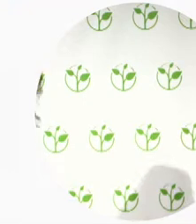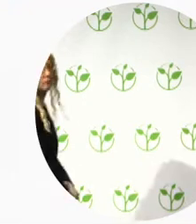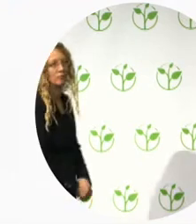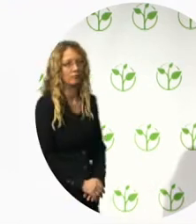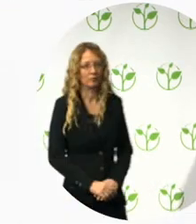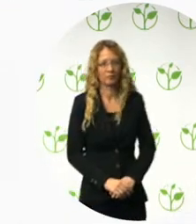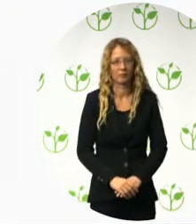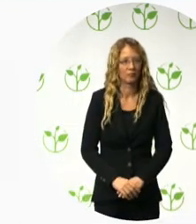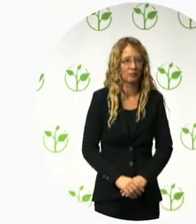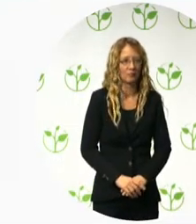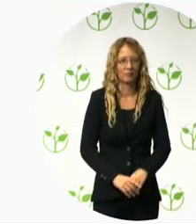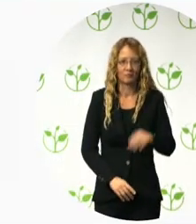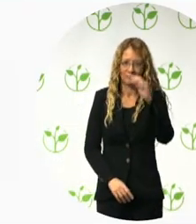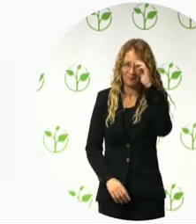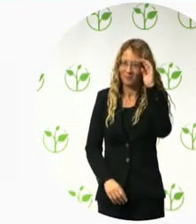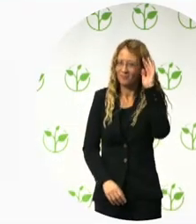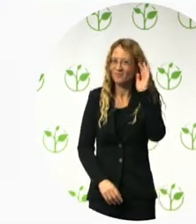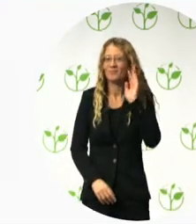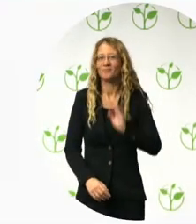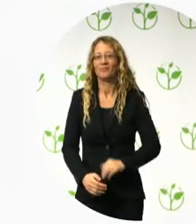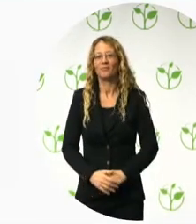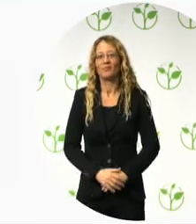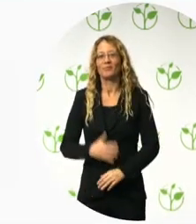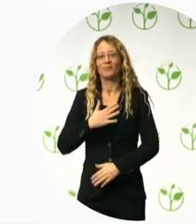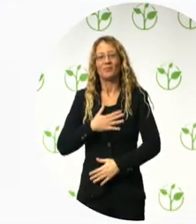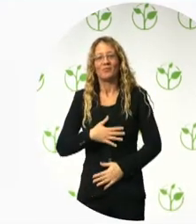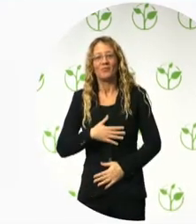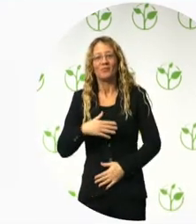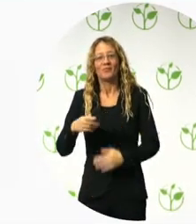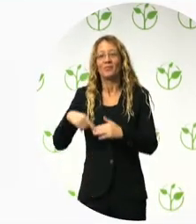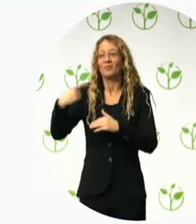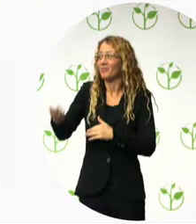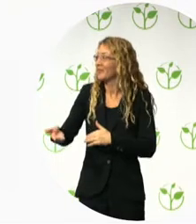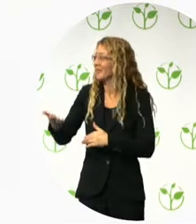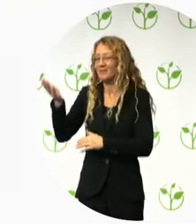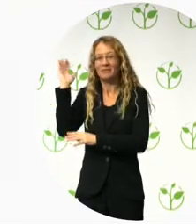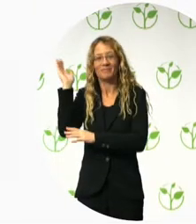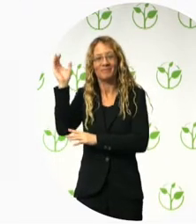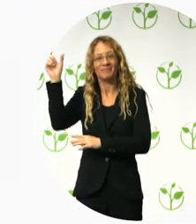So I'd like to move on to our next speaker, Lorenzo Di Ciaccio.